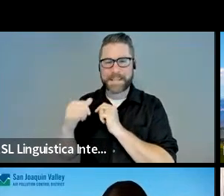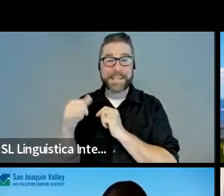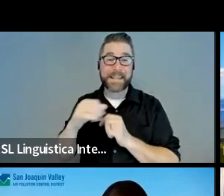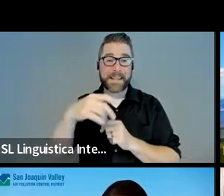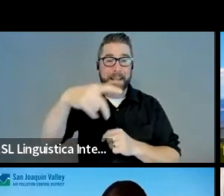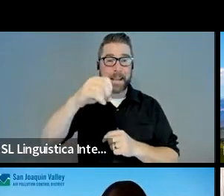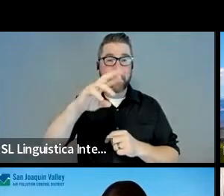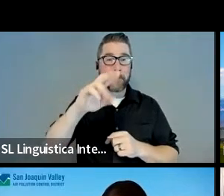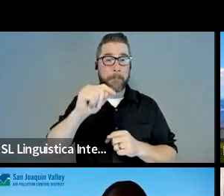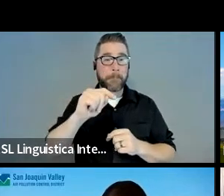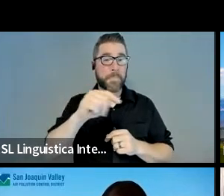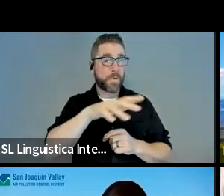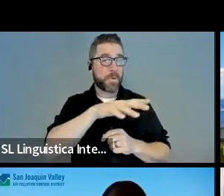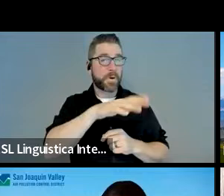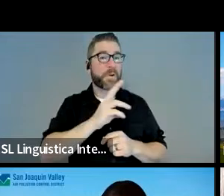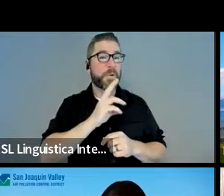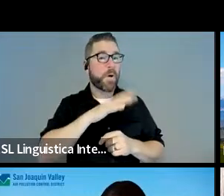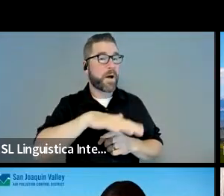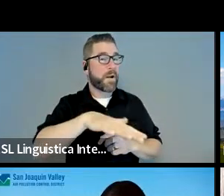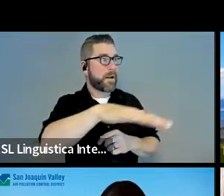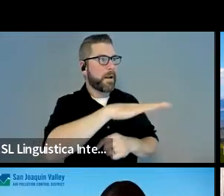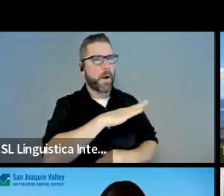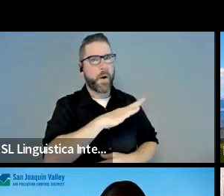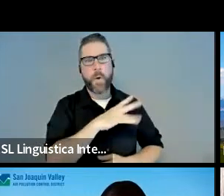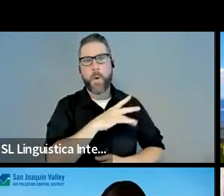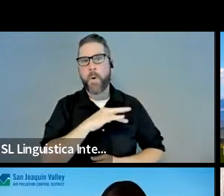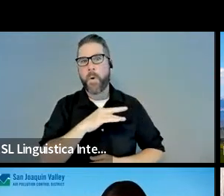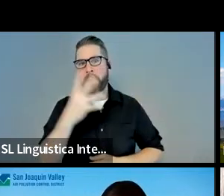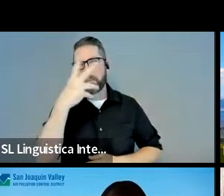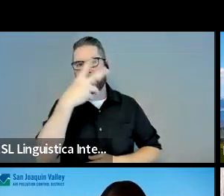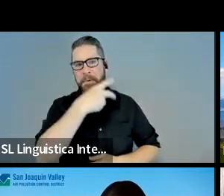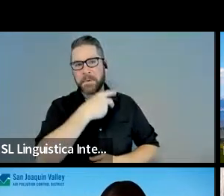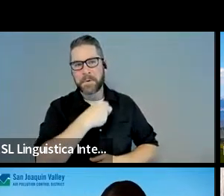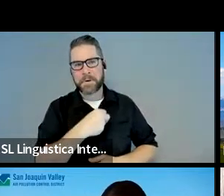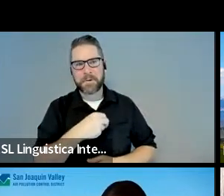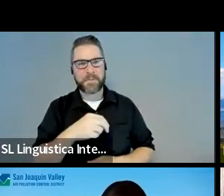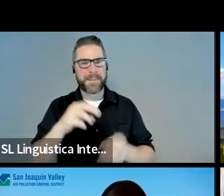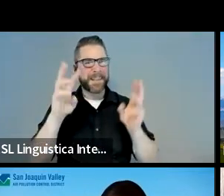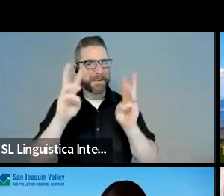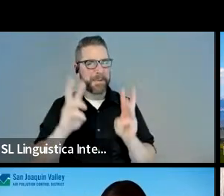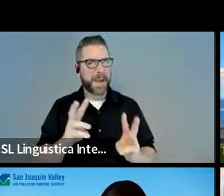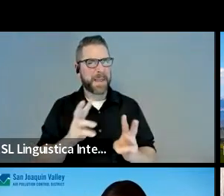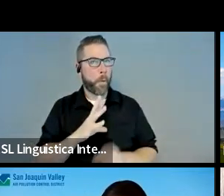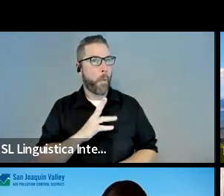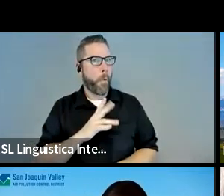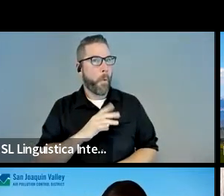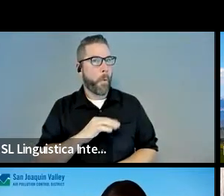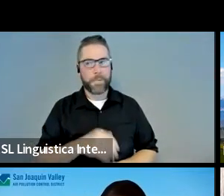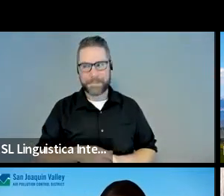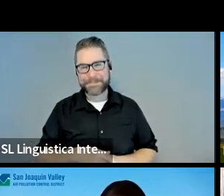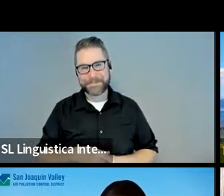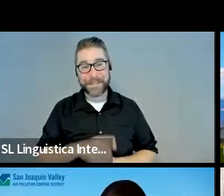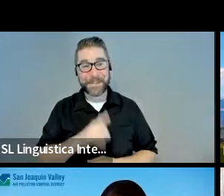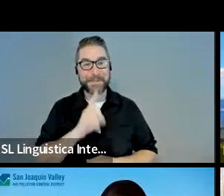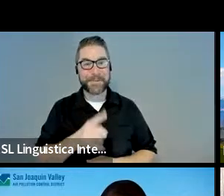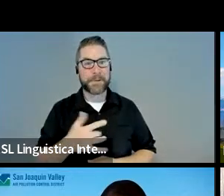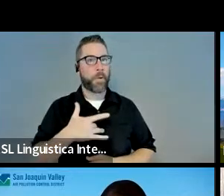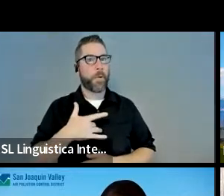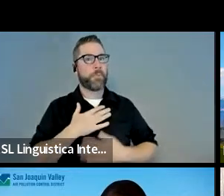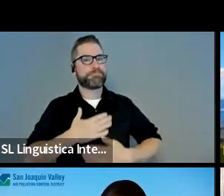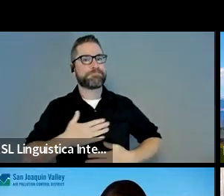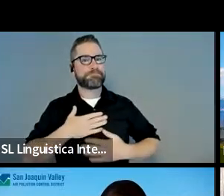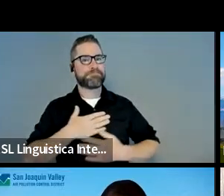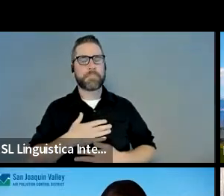couldn't have picked better weather, so I truly appreciate that. I think the breakouts